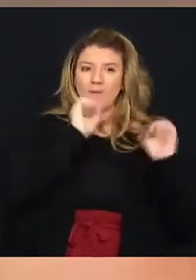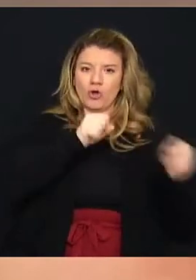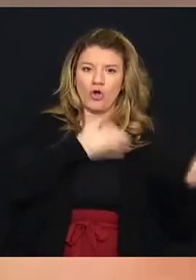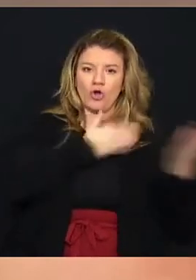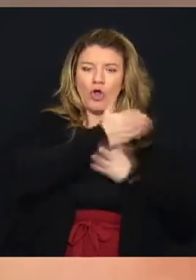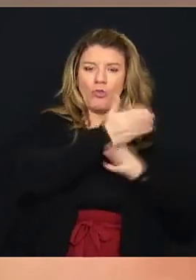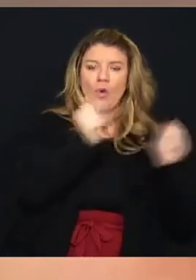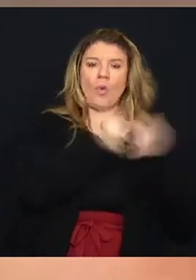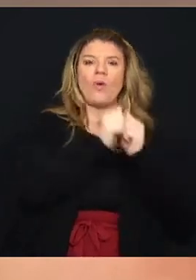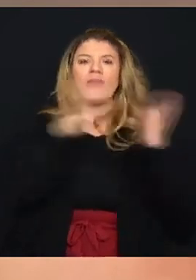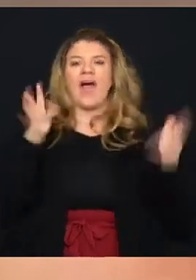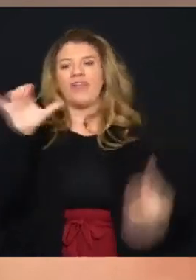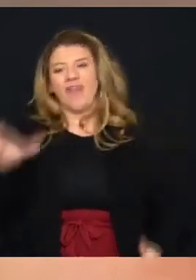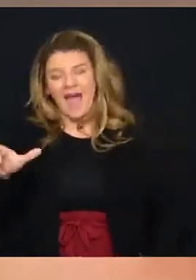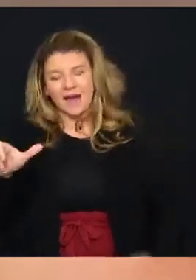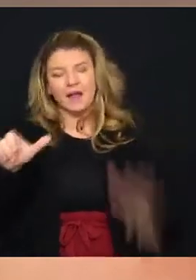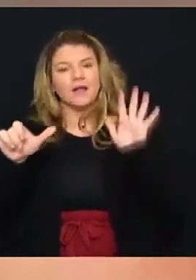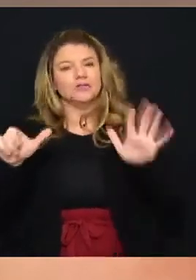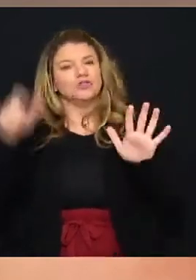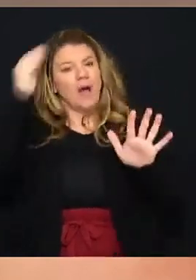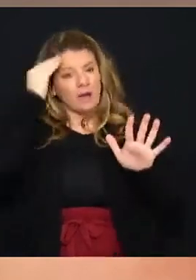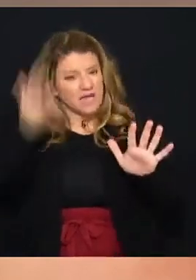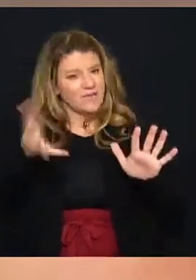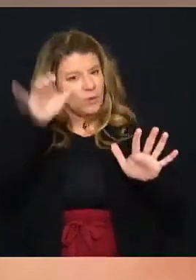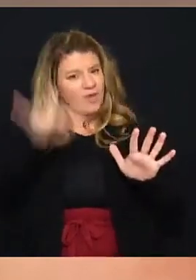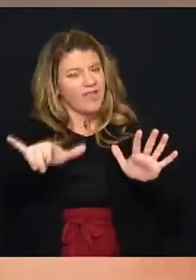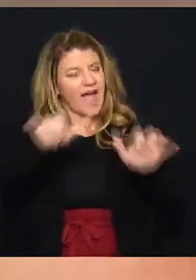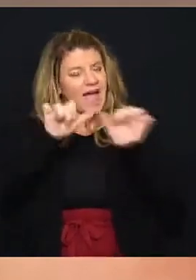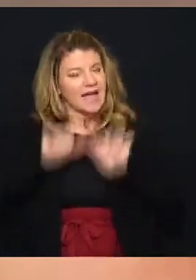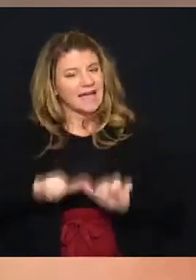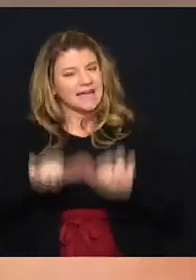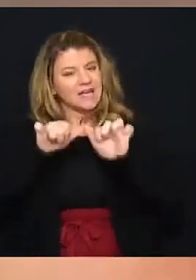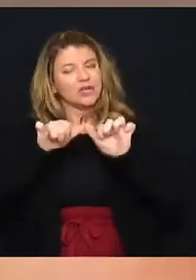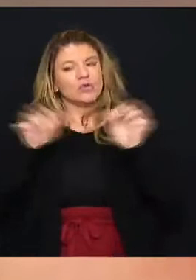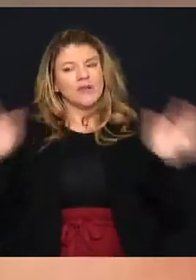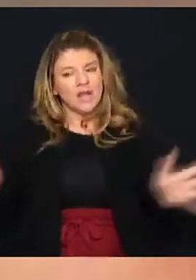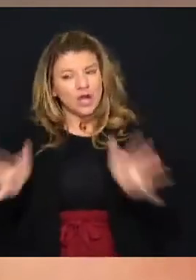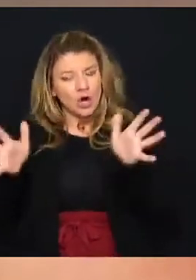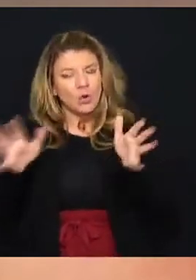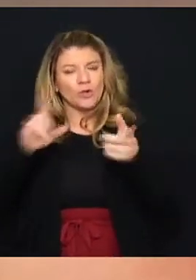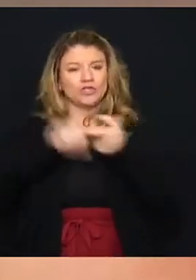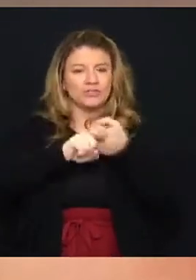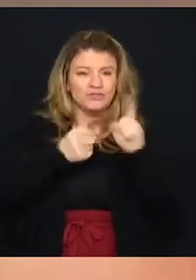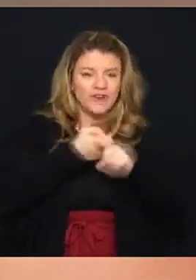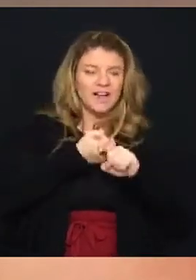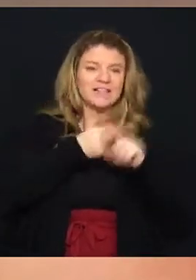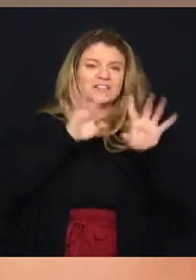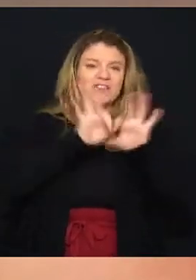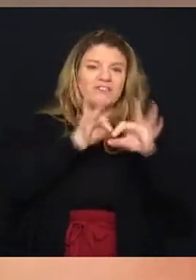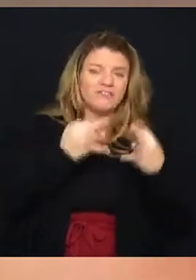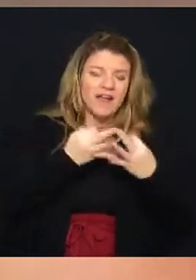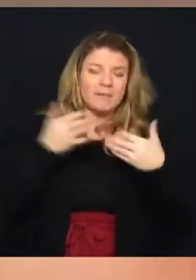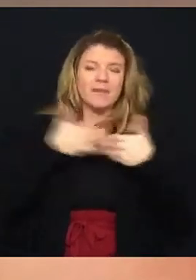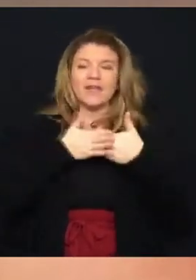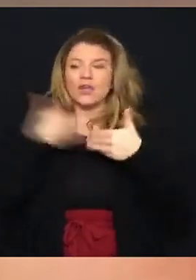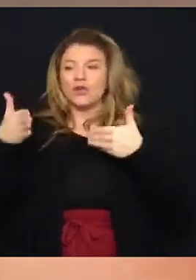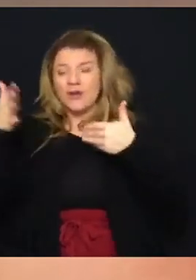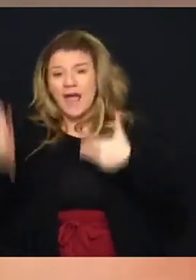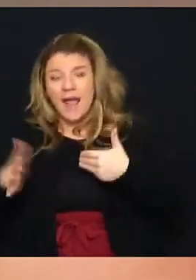without them. So I leave you with that. Continue to press your friends, your neighbors, your relatives. The